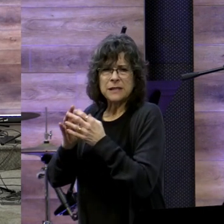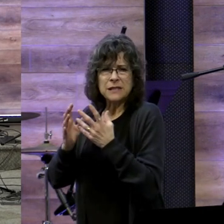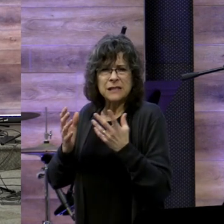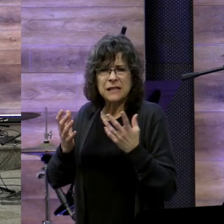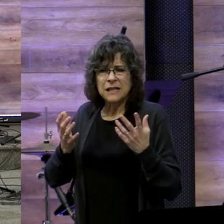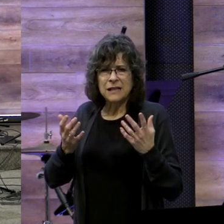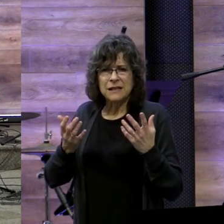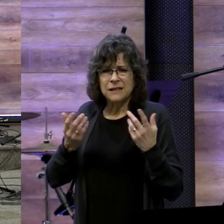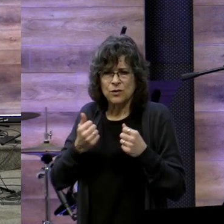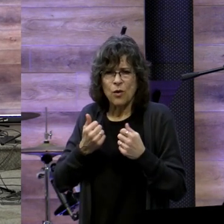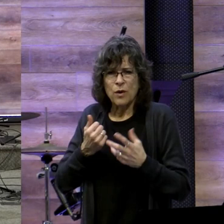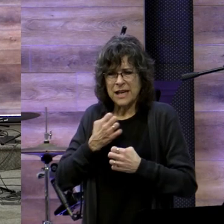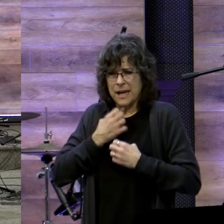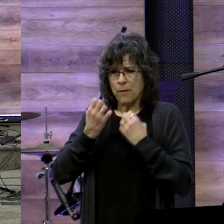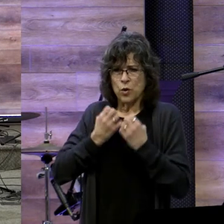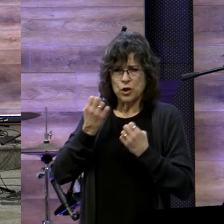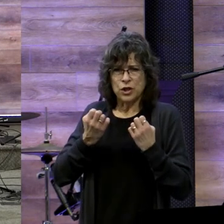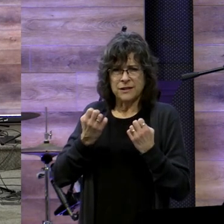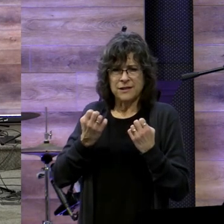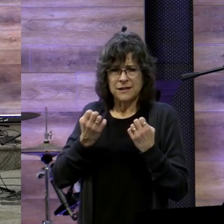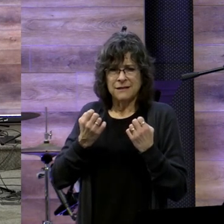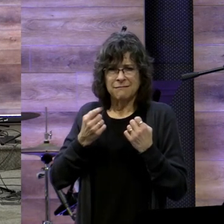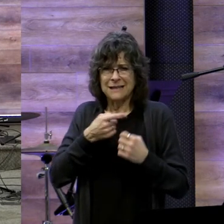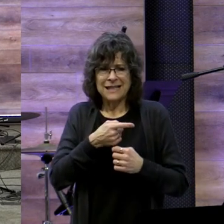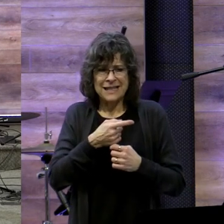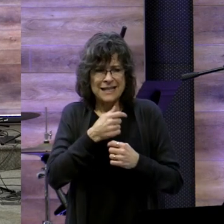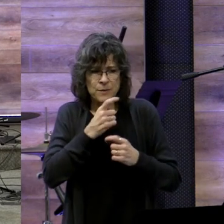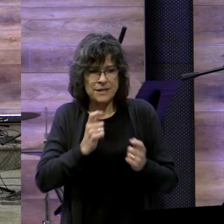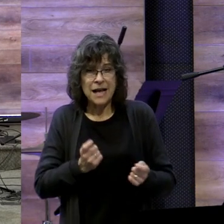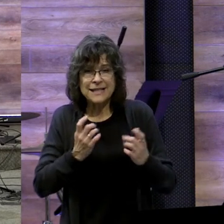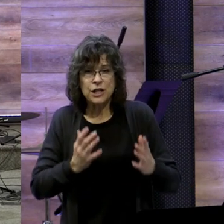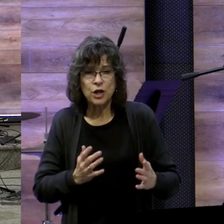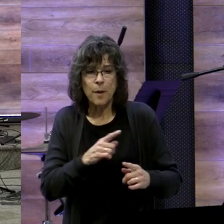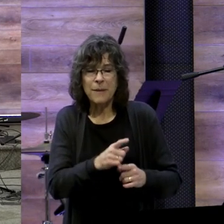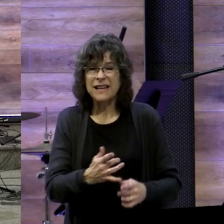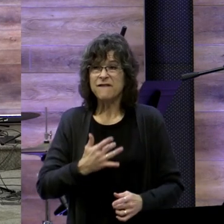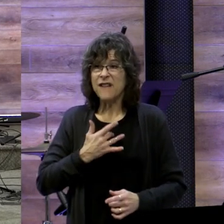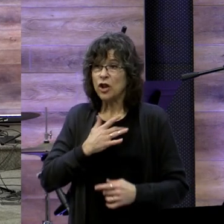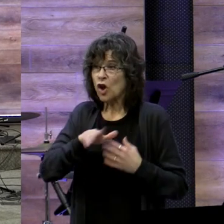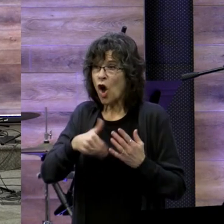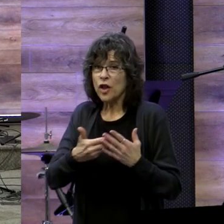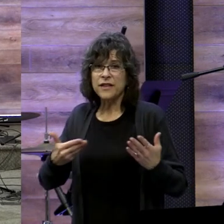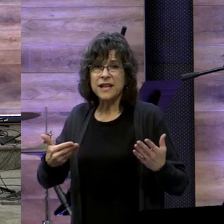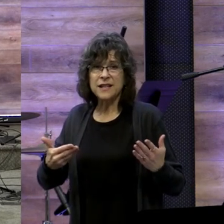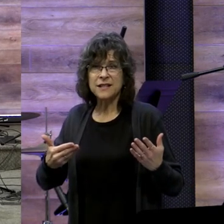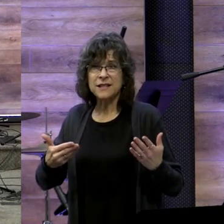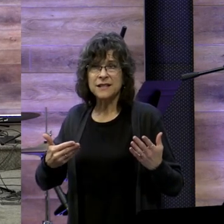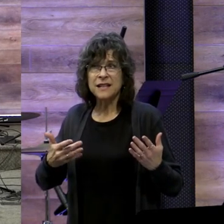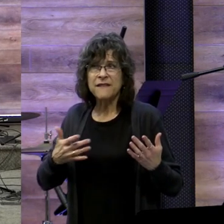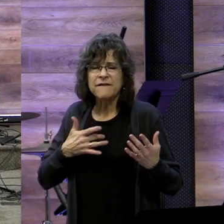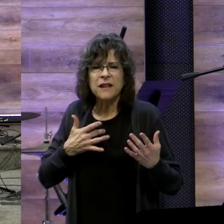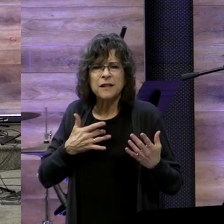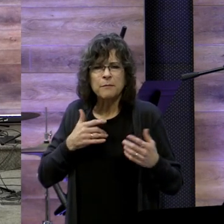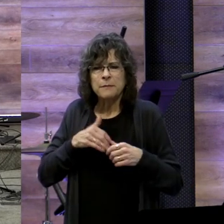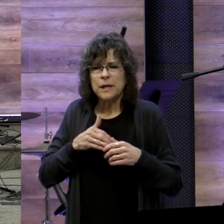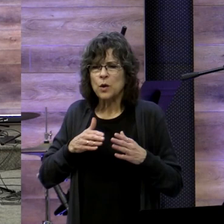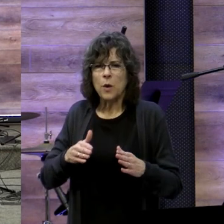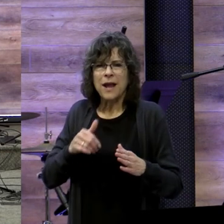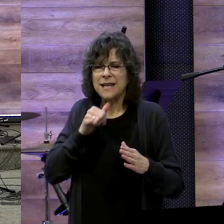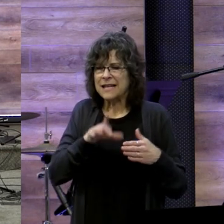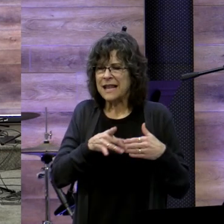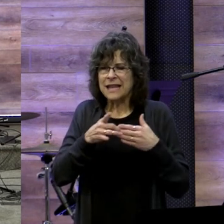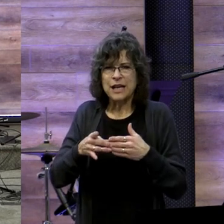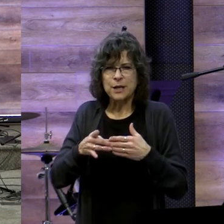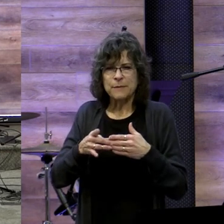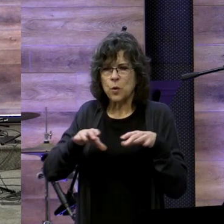human emotions, but was without sin. Meaning he felt all the things, but he felt them in a way that didn't lead him into